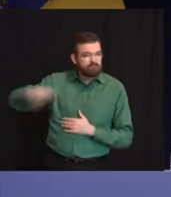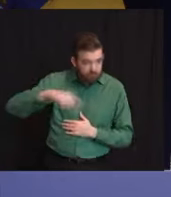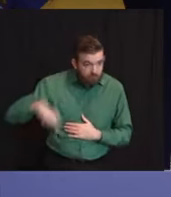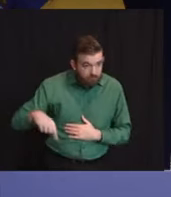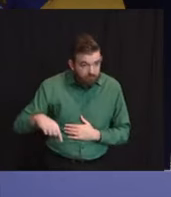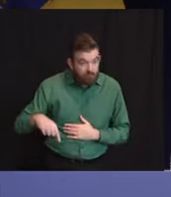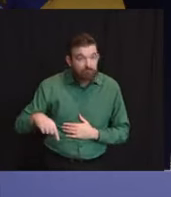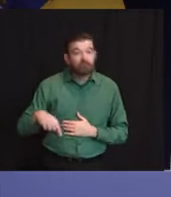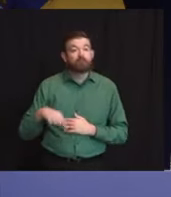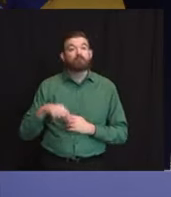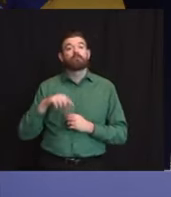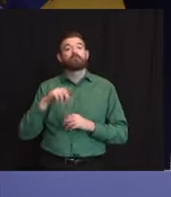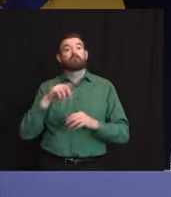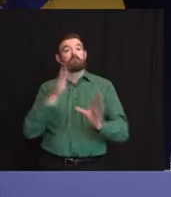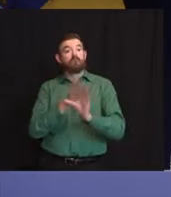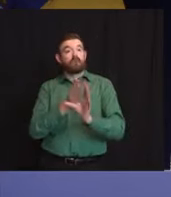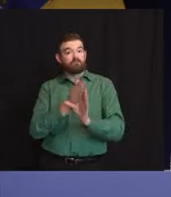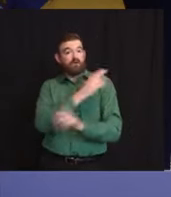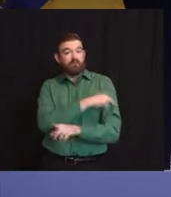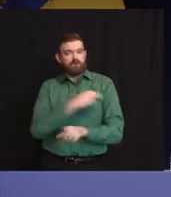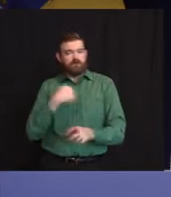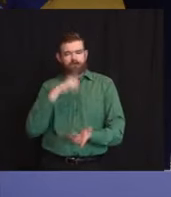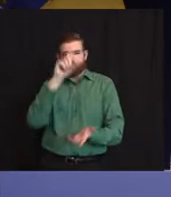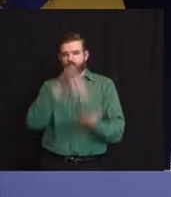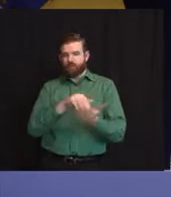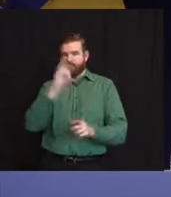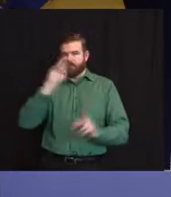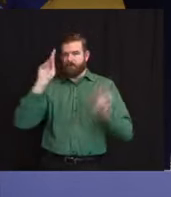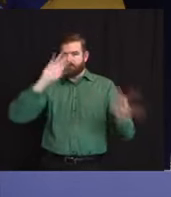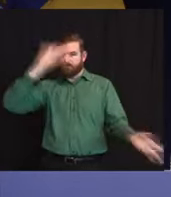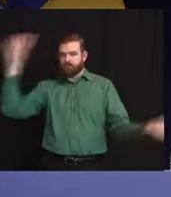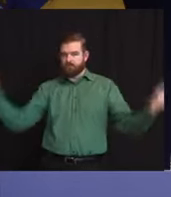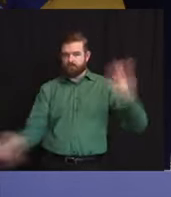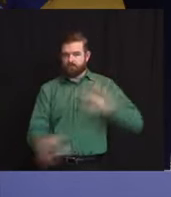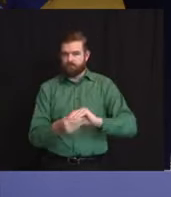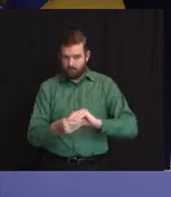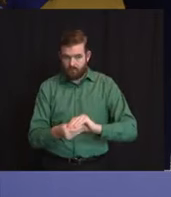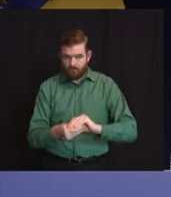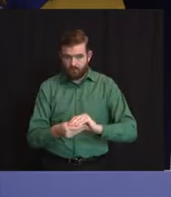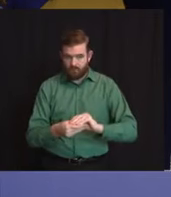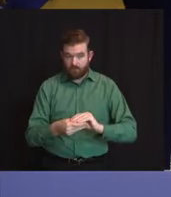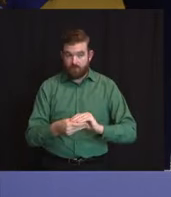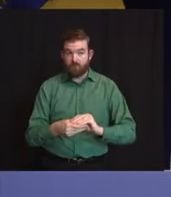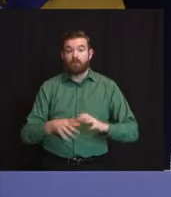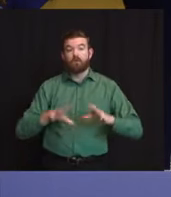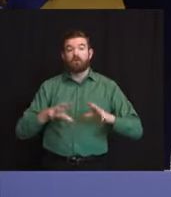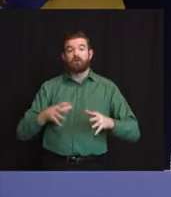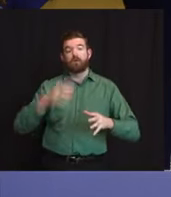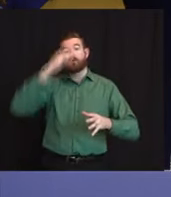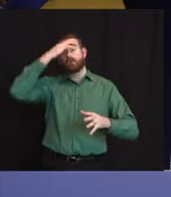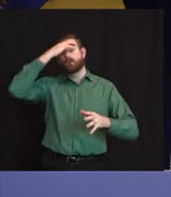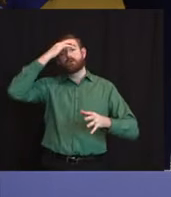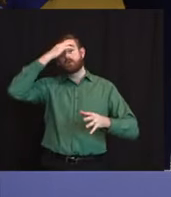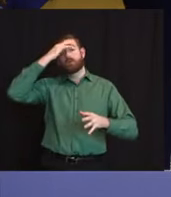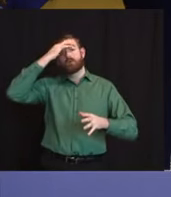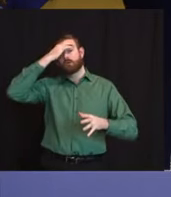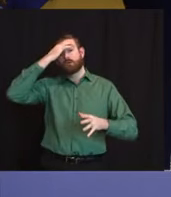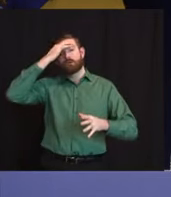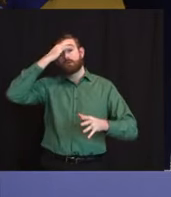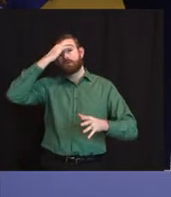know that some of the staff in the psychiatric hospitals move between hospitals, and we may be seeing some of the same